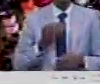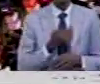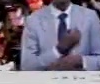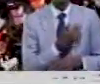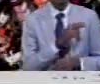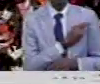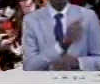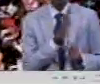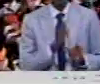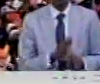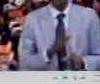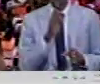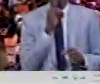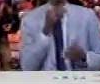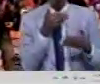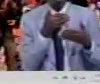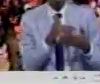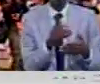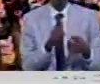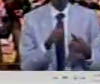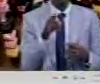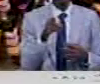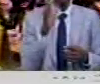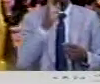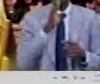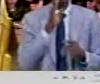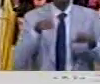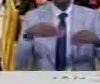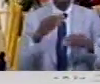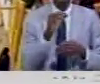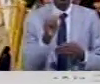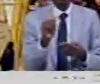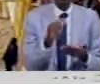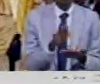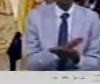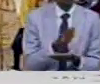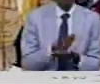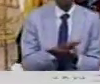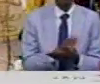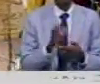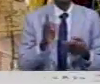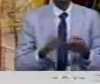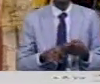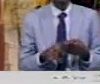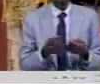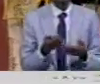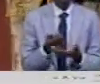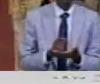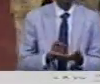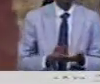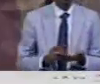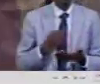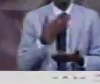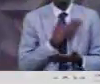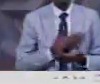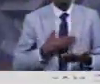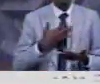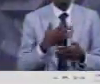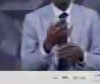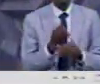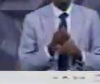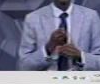feed. Please fill it and then return it back to them. I want to say again that the General